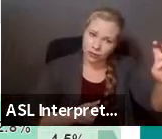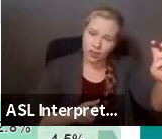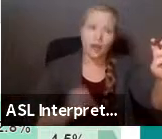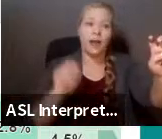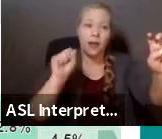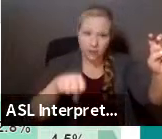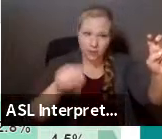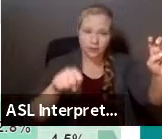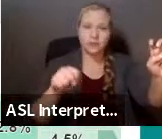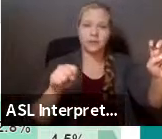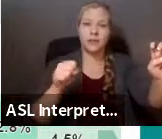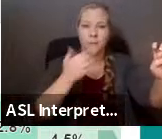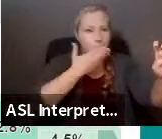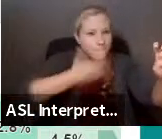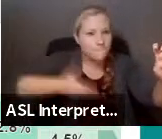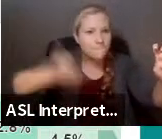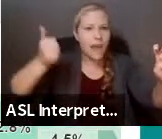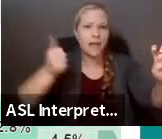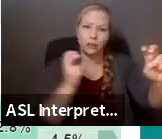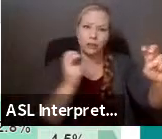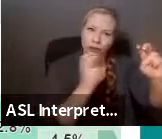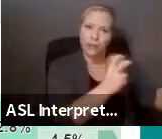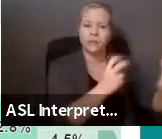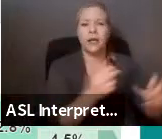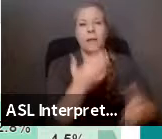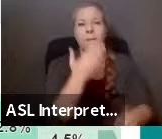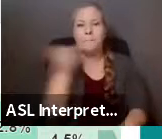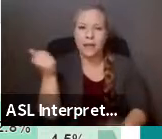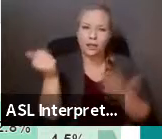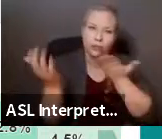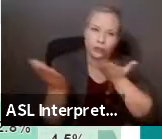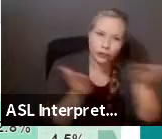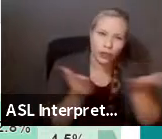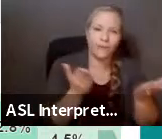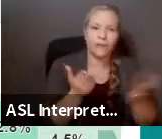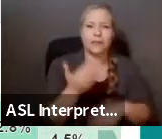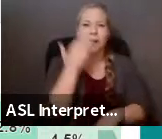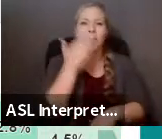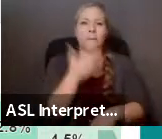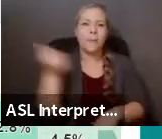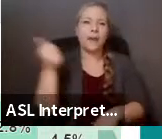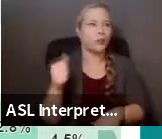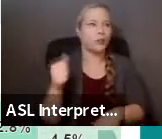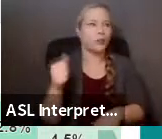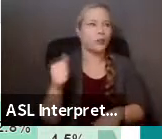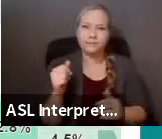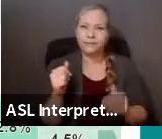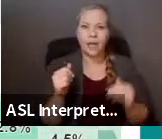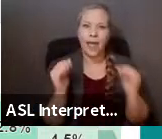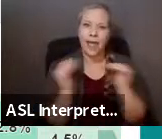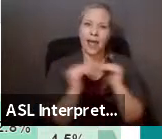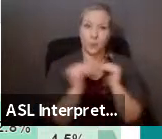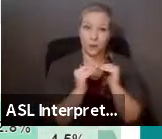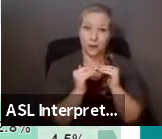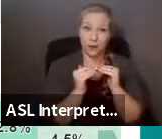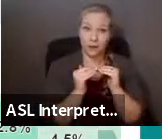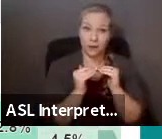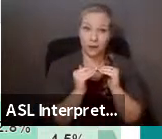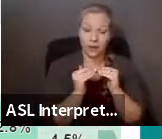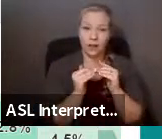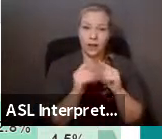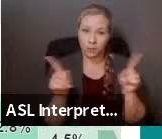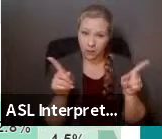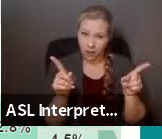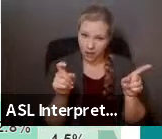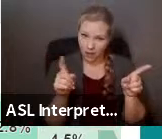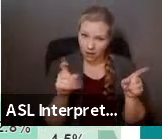better active transportation facilities means we serving everybody in better and with more equitable outcomes, but that's not really good enough.